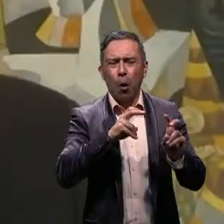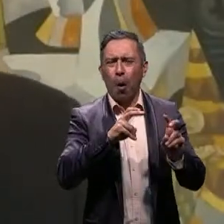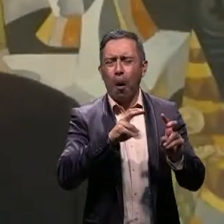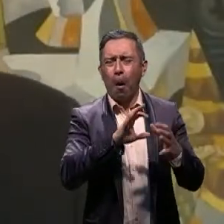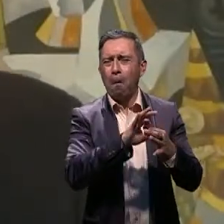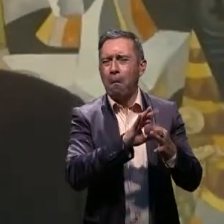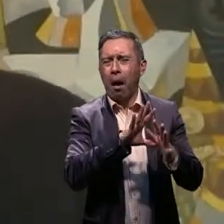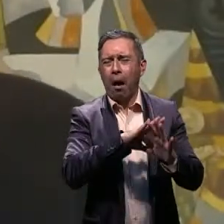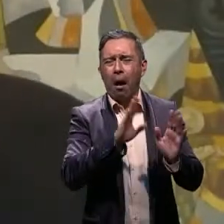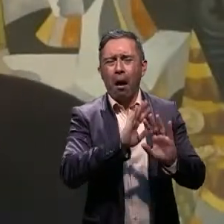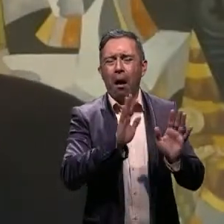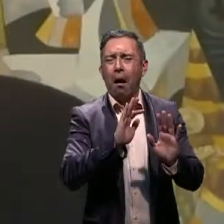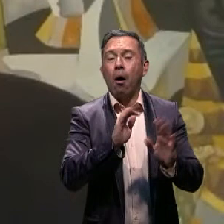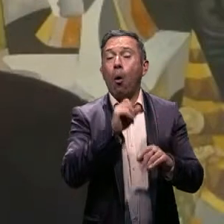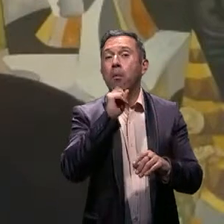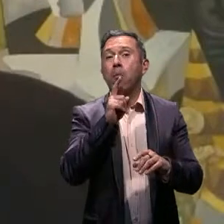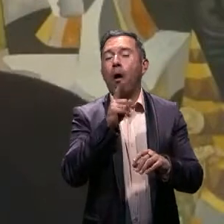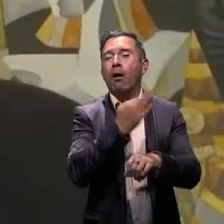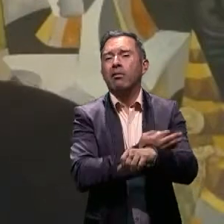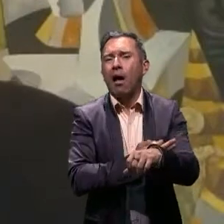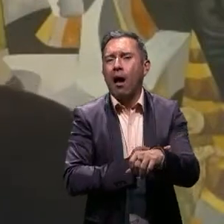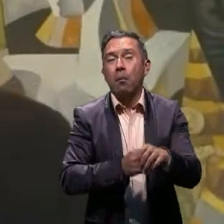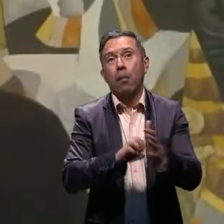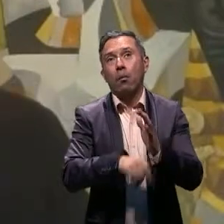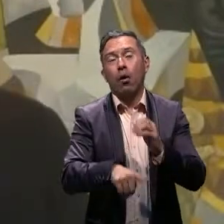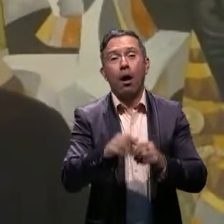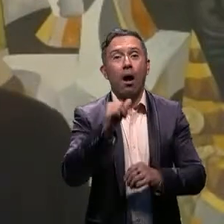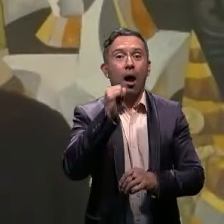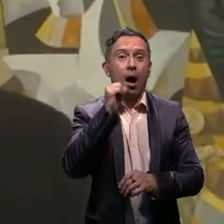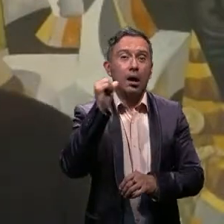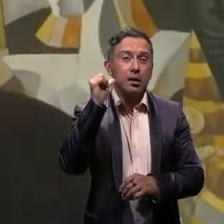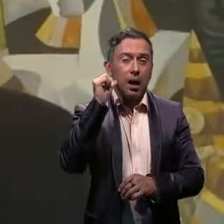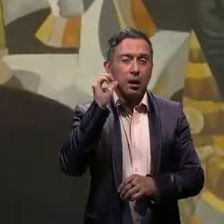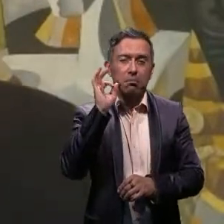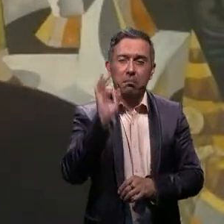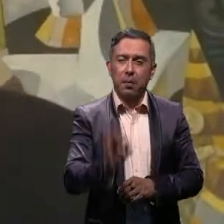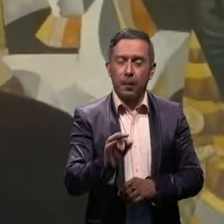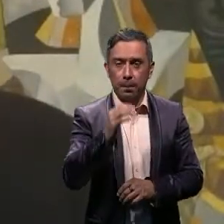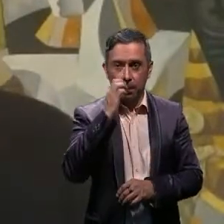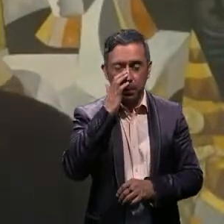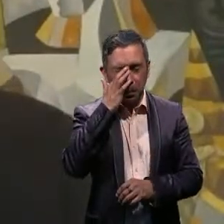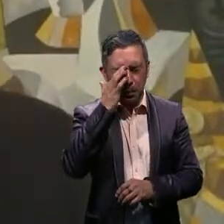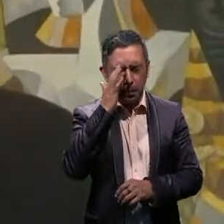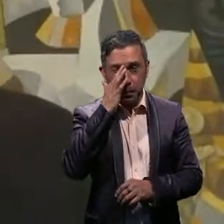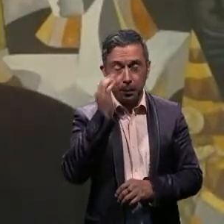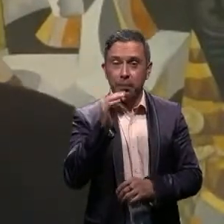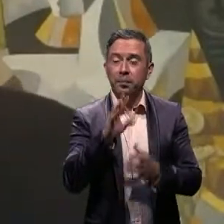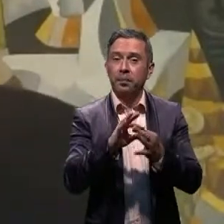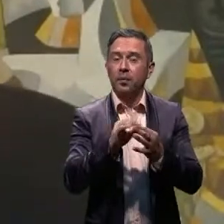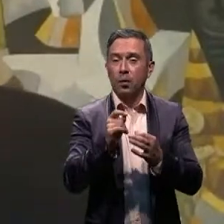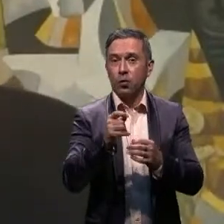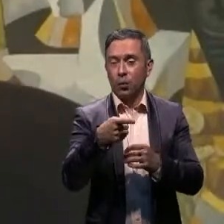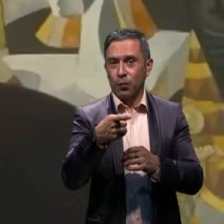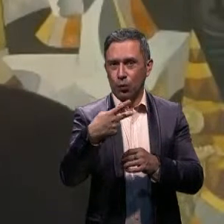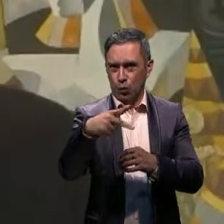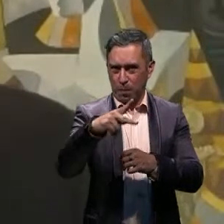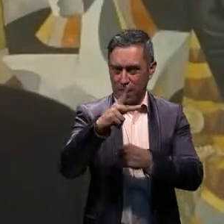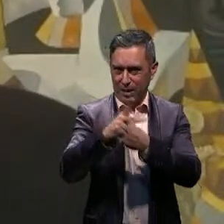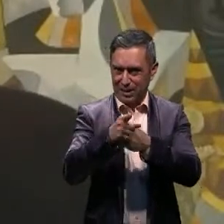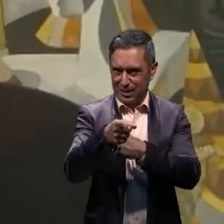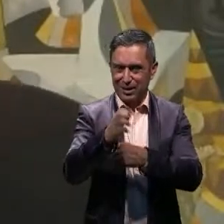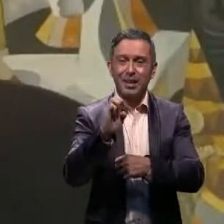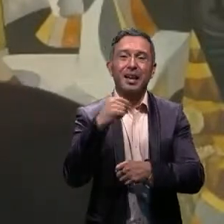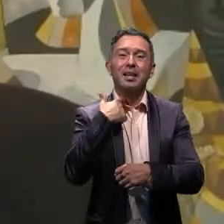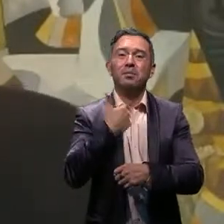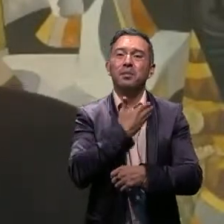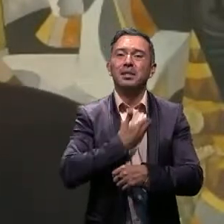context or out of time, for example, yesterday that happened precisely. They took some declarations in your country